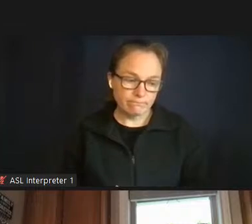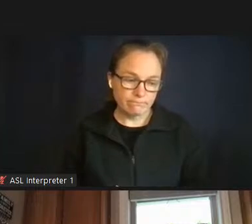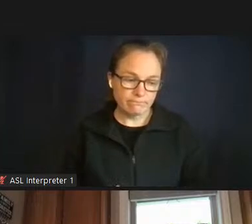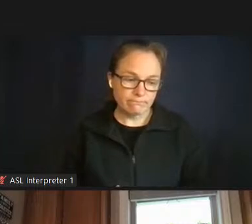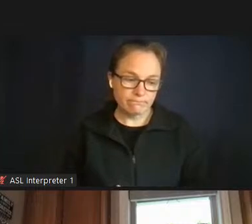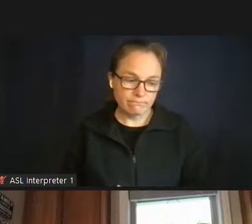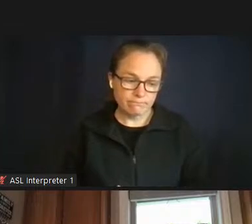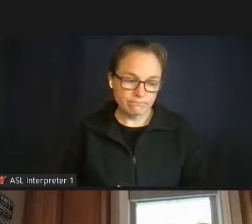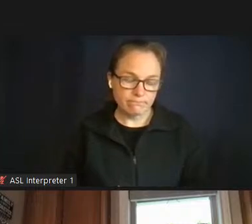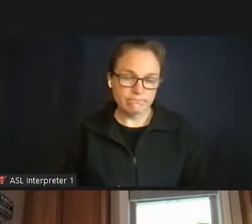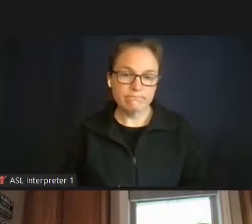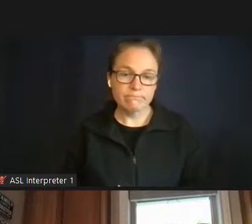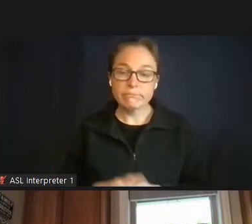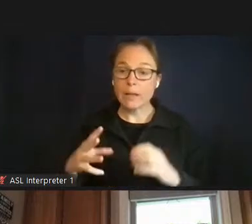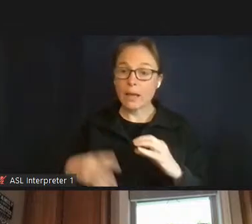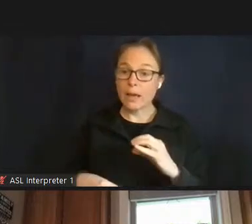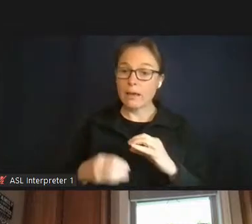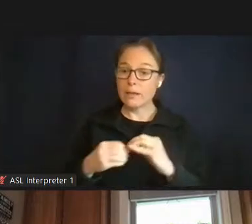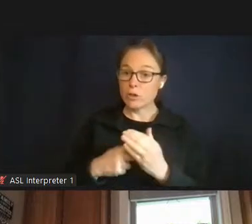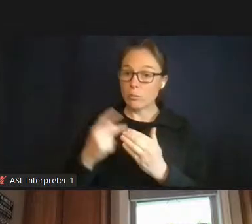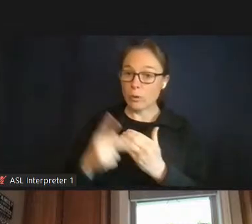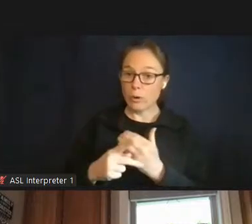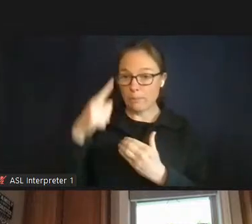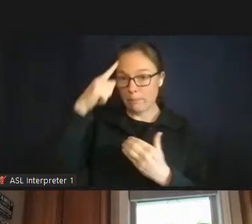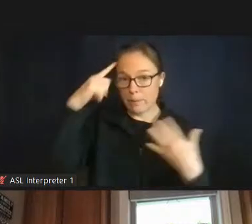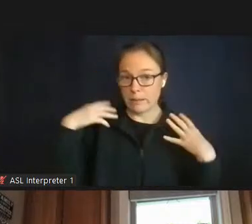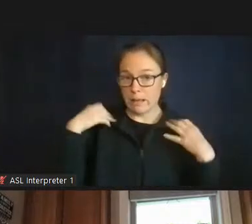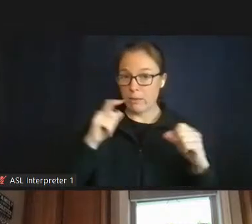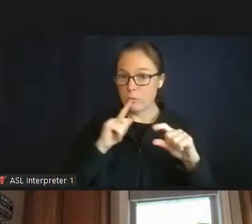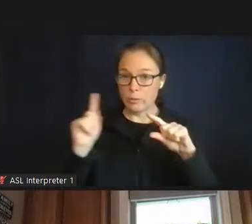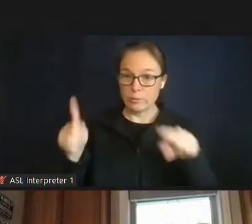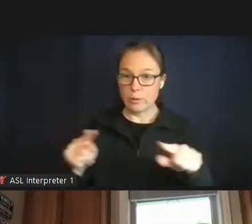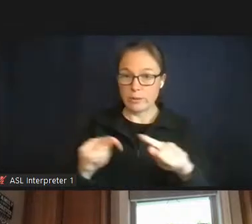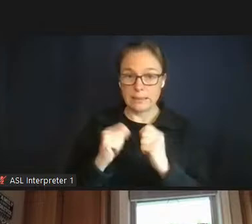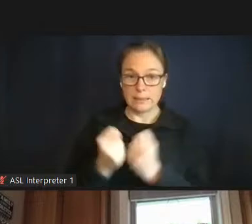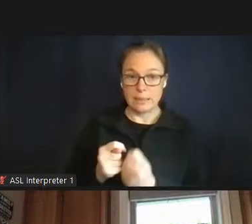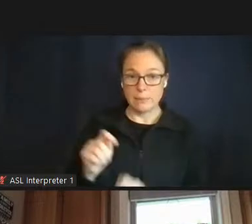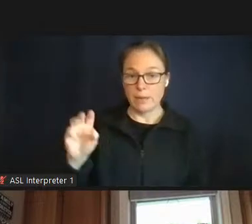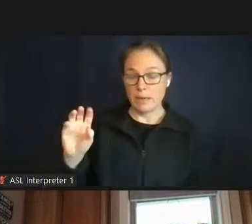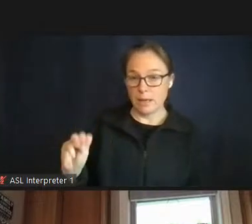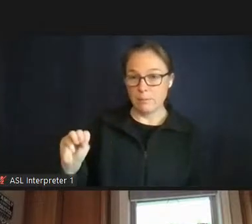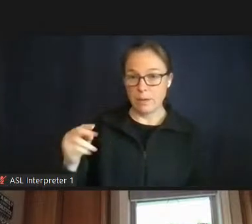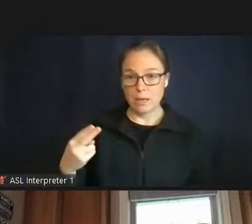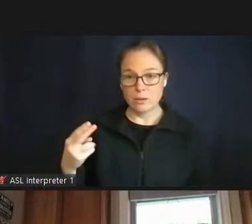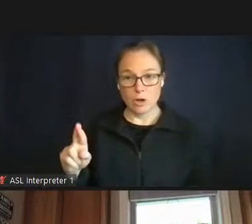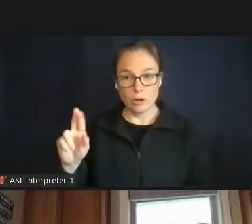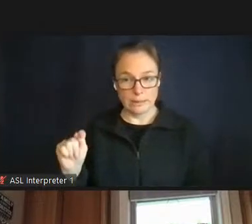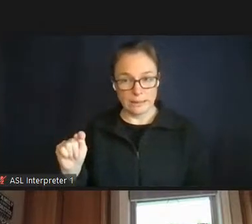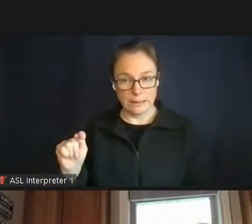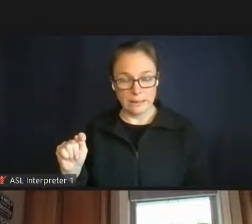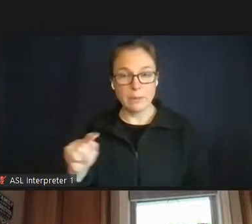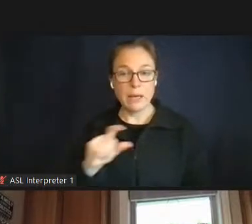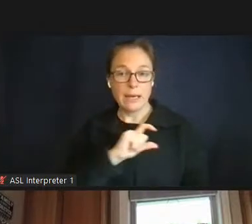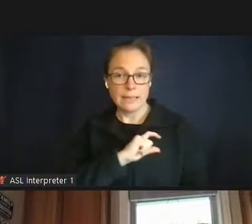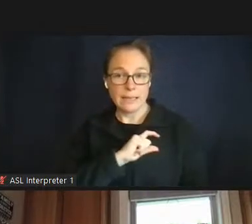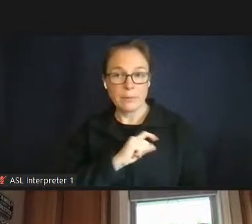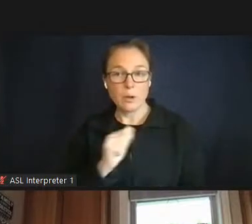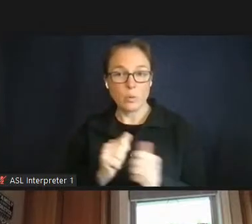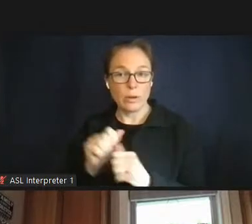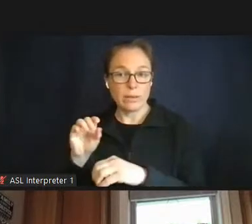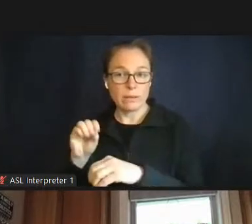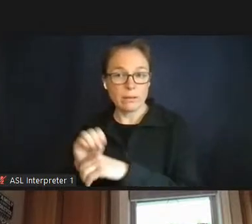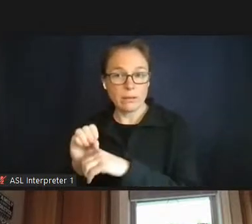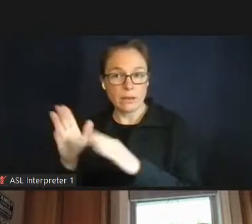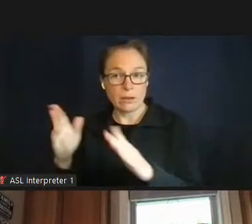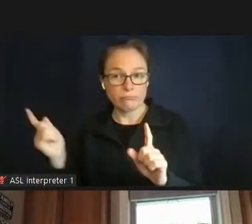Some additional program notes: the Mental Health Response Team, or MHRT program, that pairs a deputy with a clinician from the Mental Health